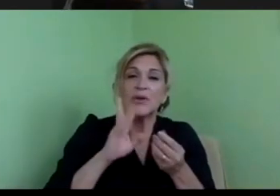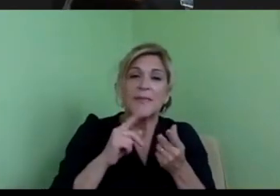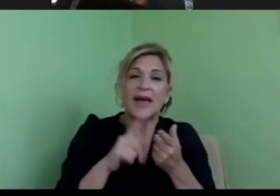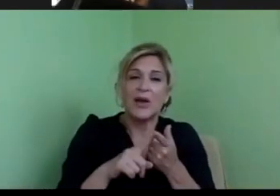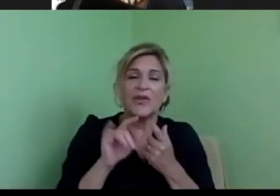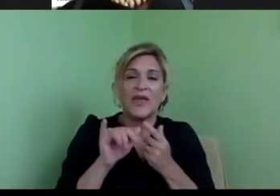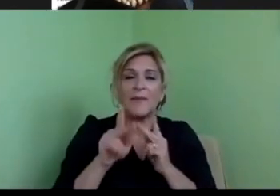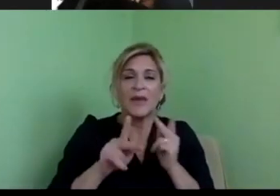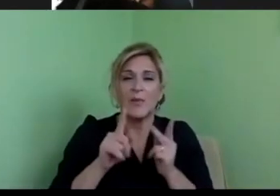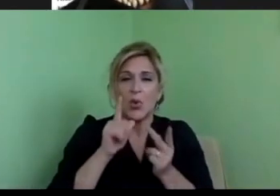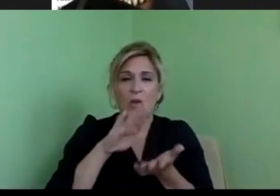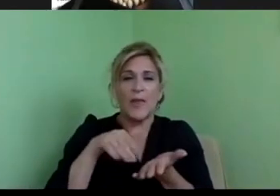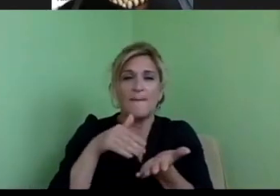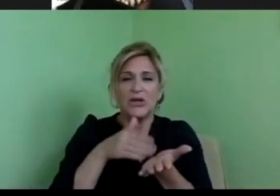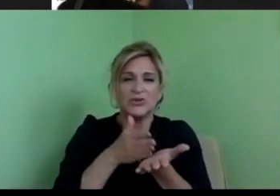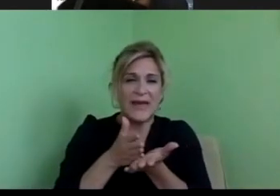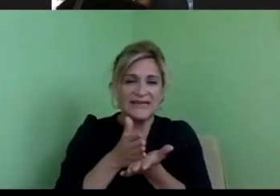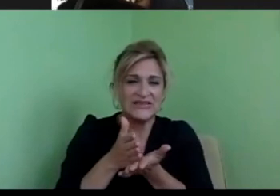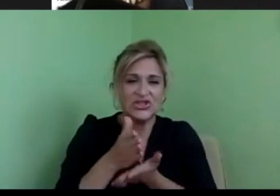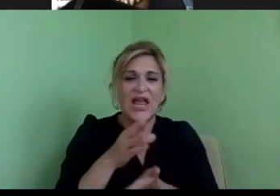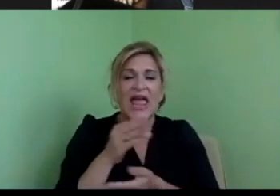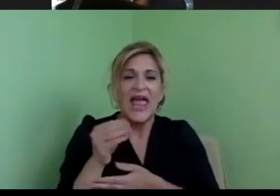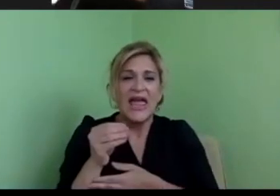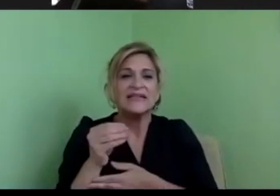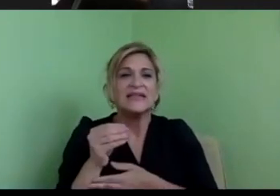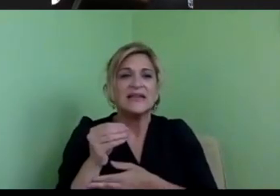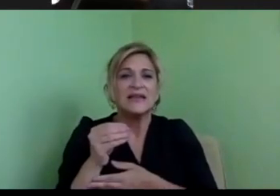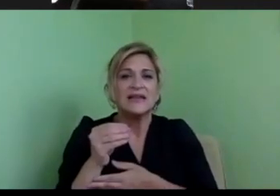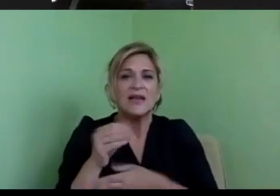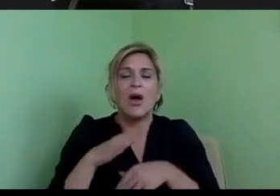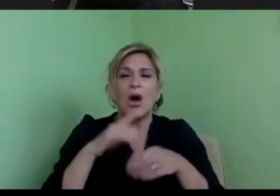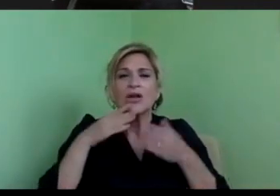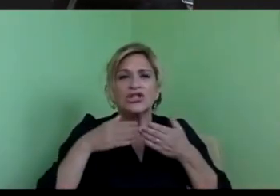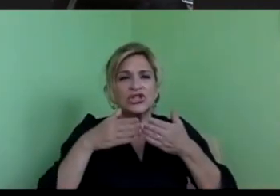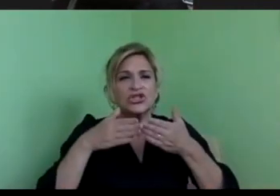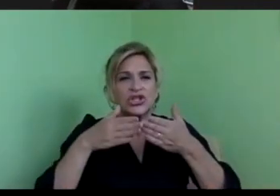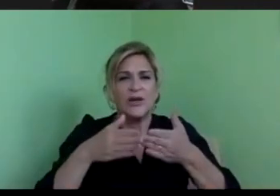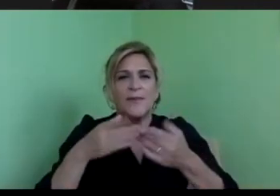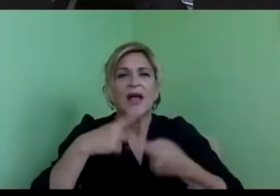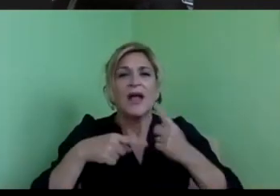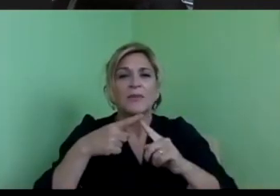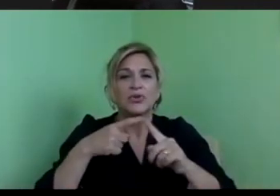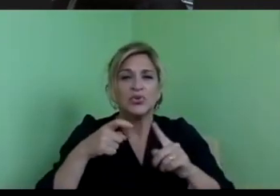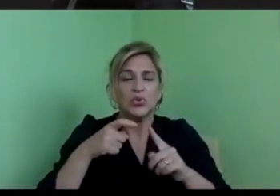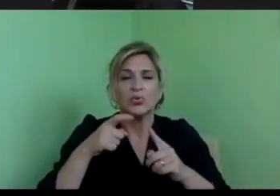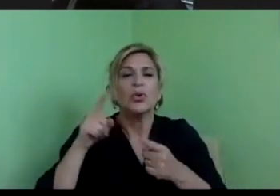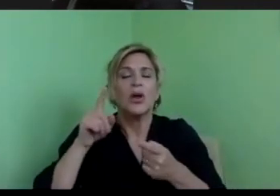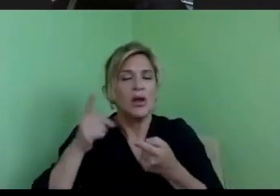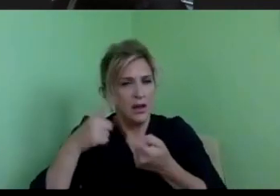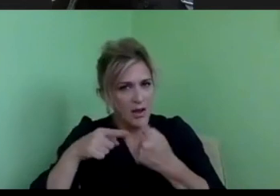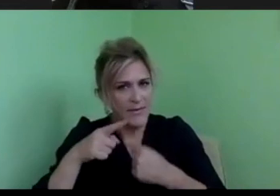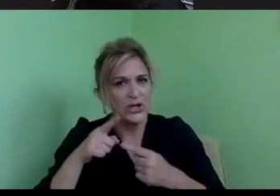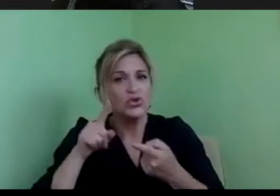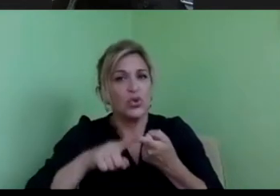passage right and being in on on a ship coming to the united states and